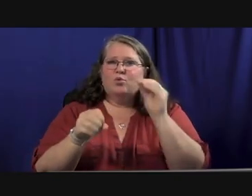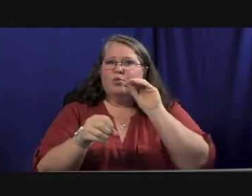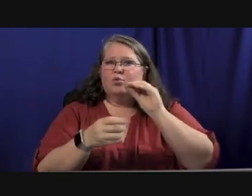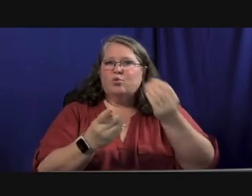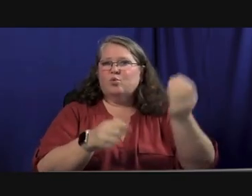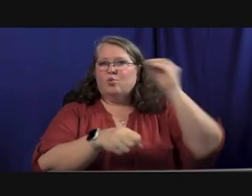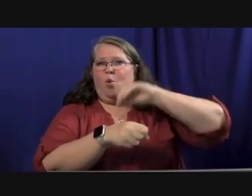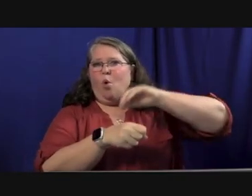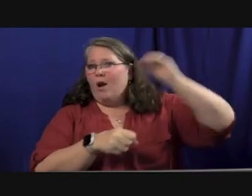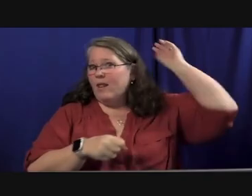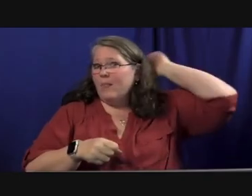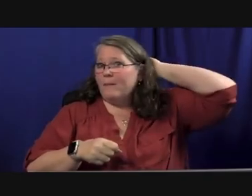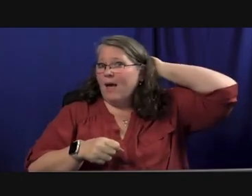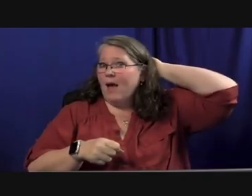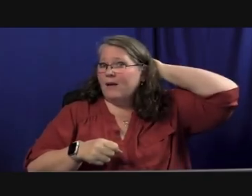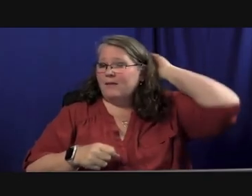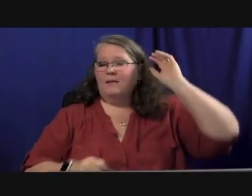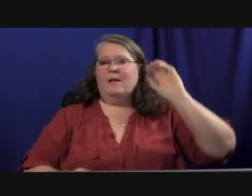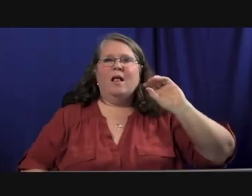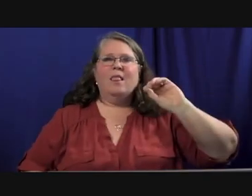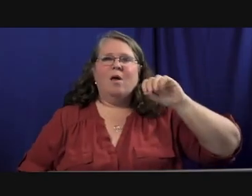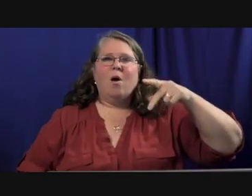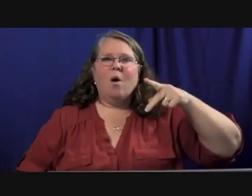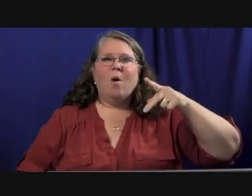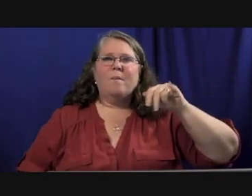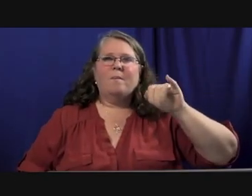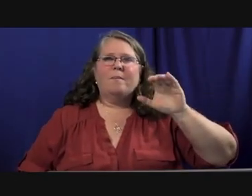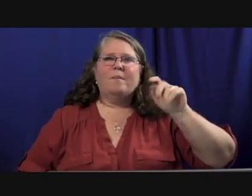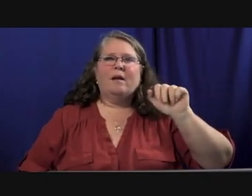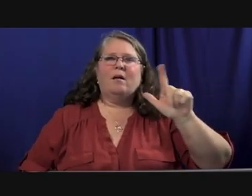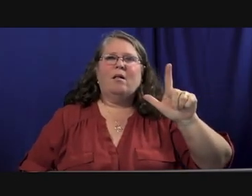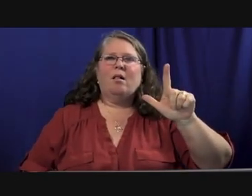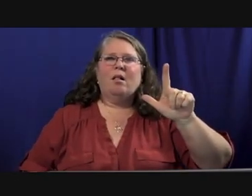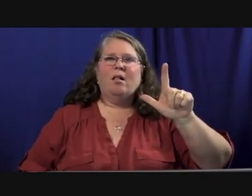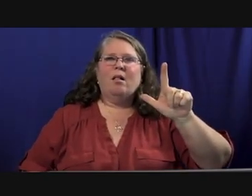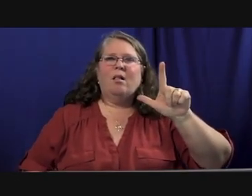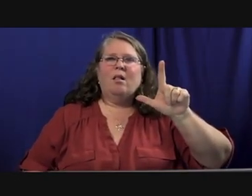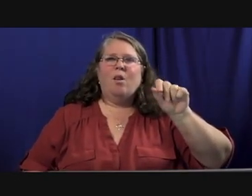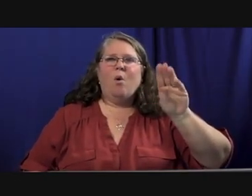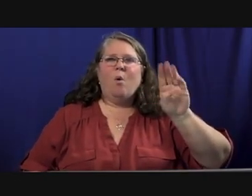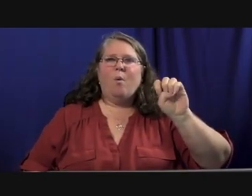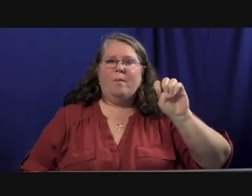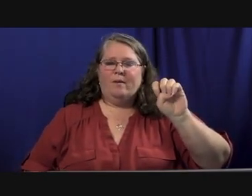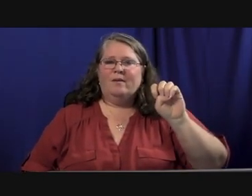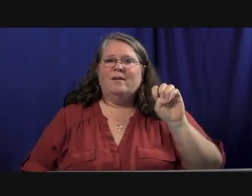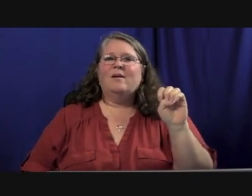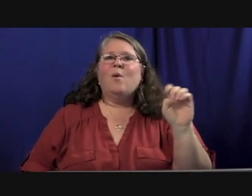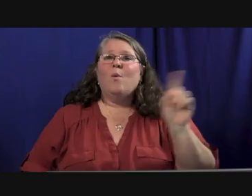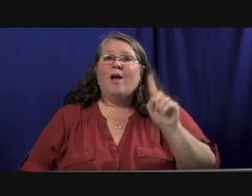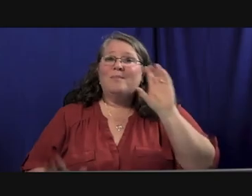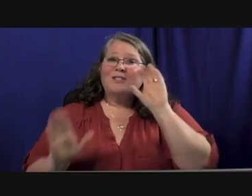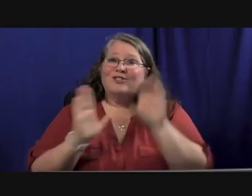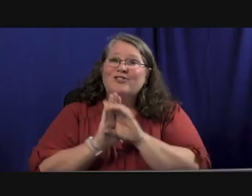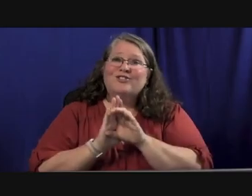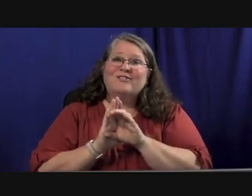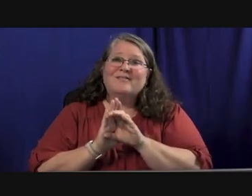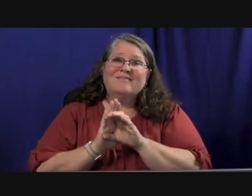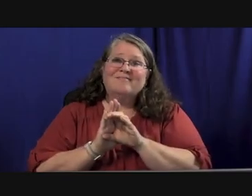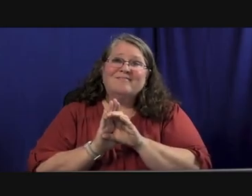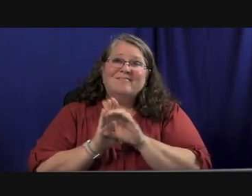language is stored in the back of the brain, which is the optical